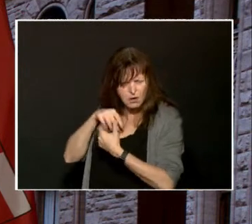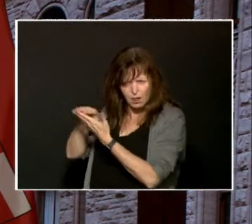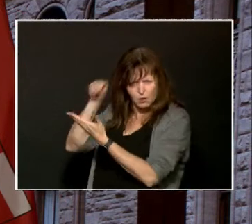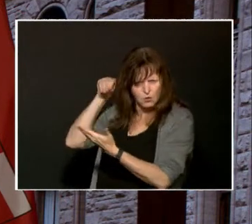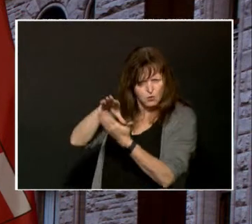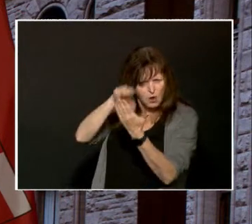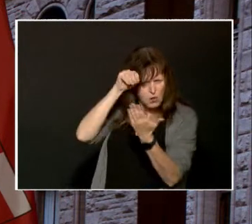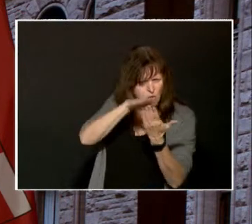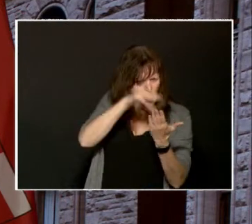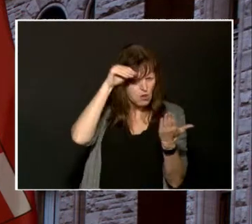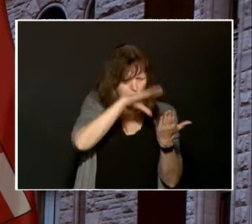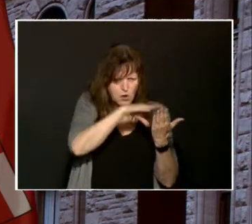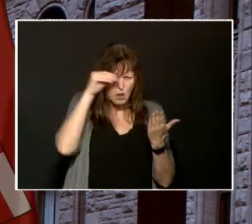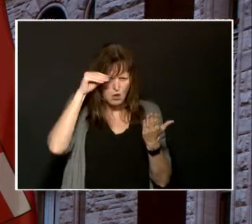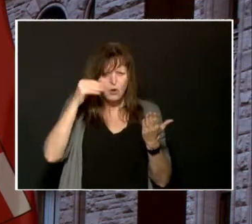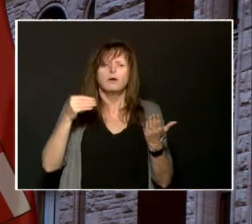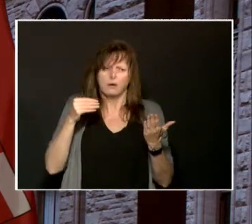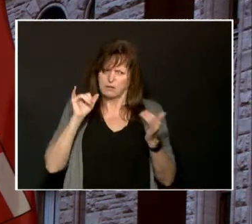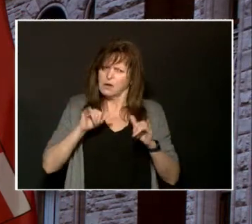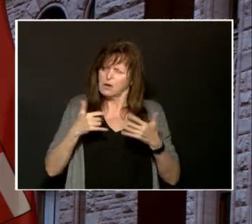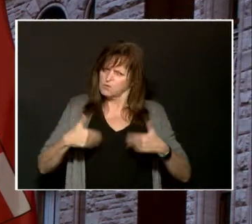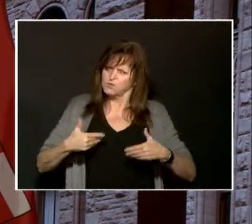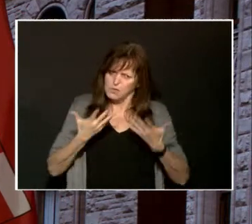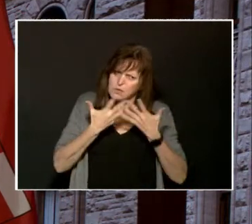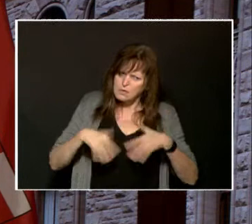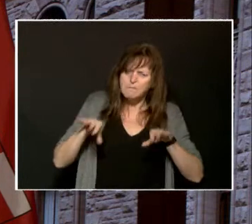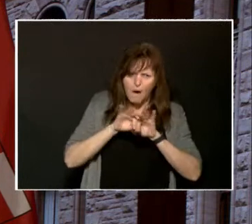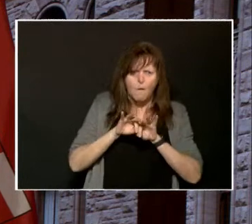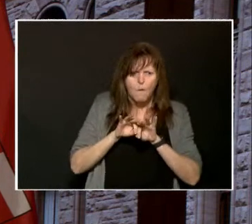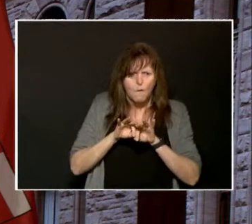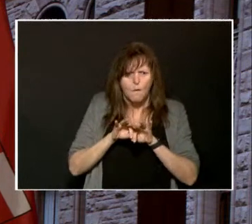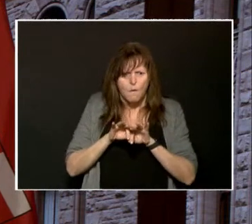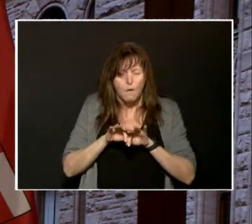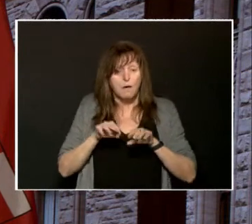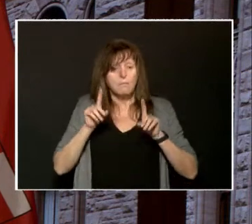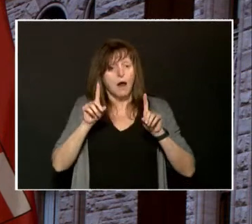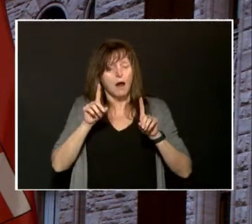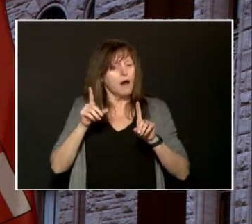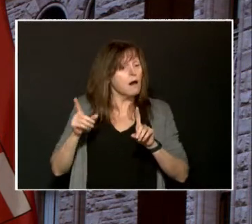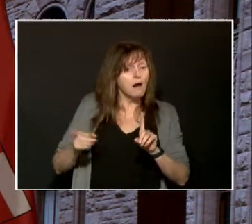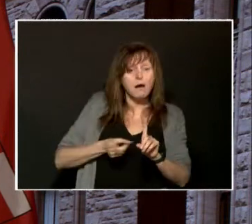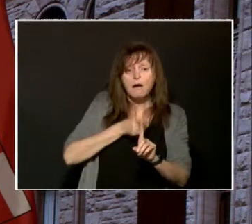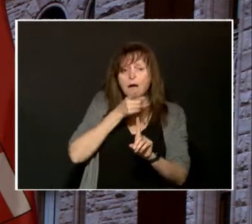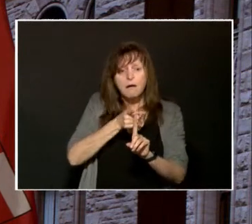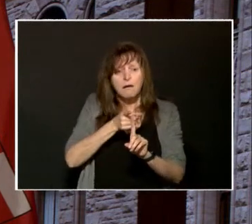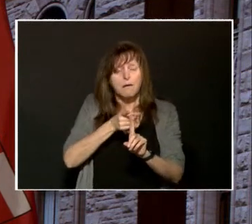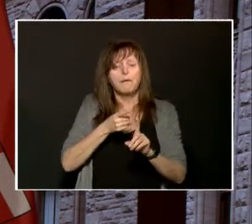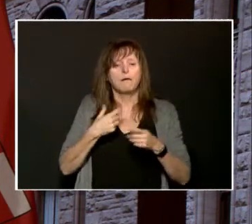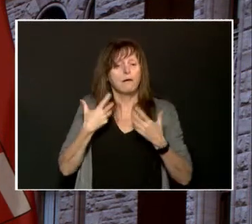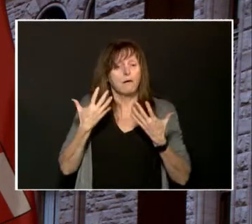from it. But the bottom line is, for everybody, we want to get out of this. We want to have a good summer,